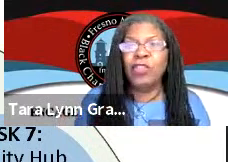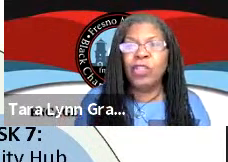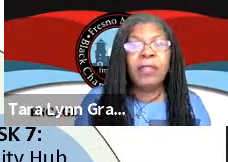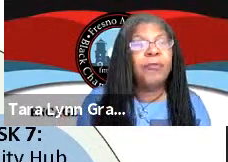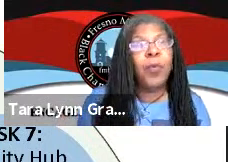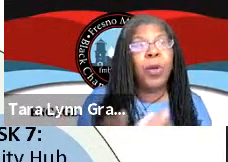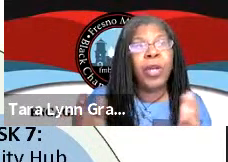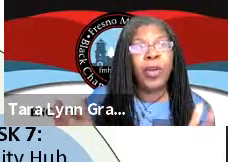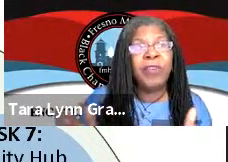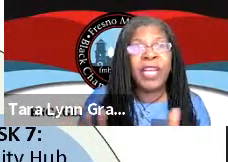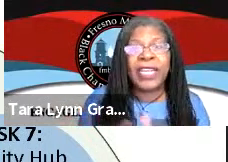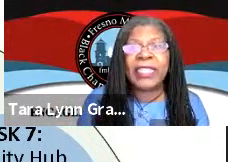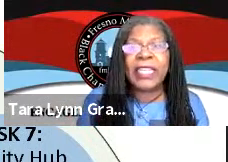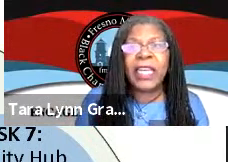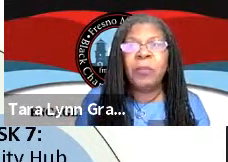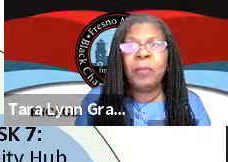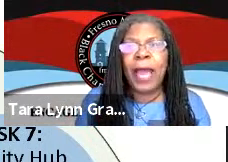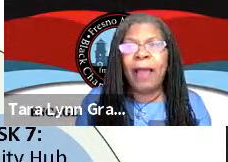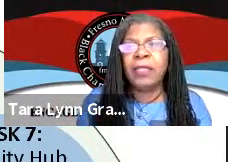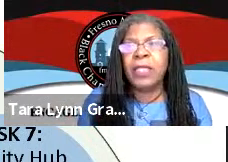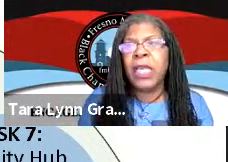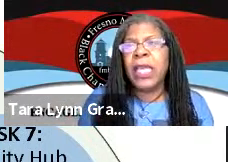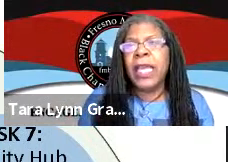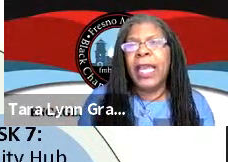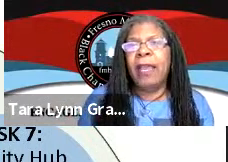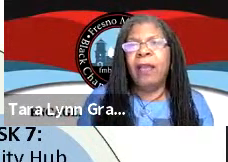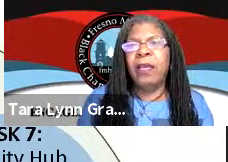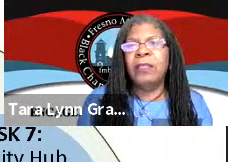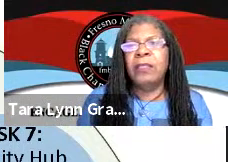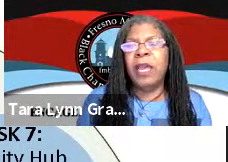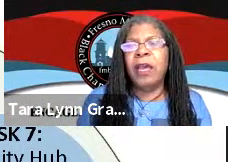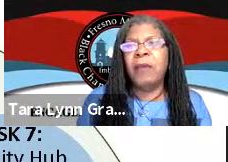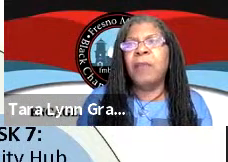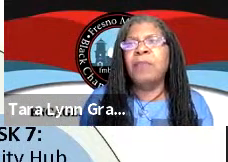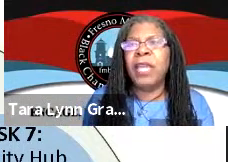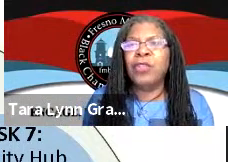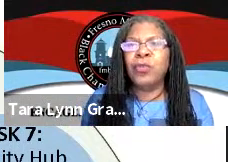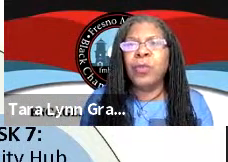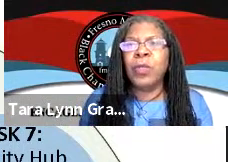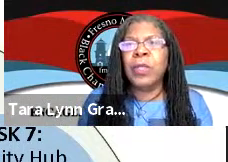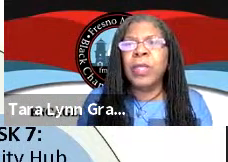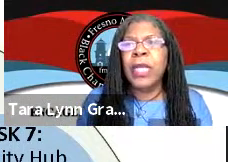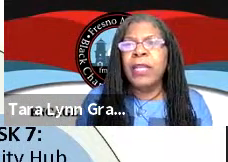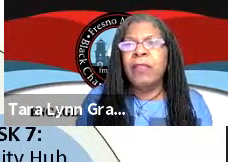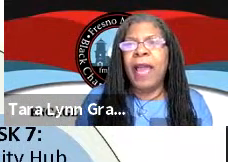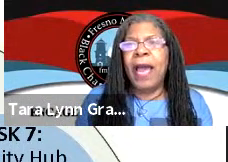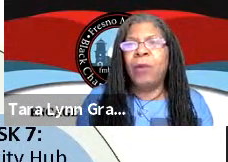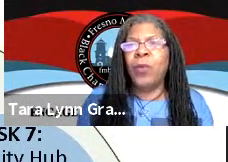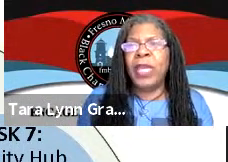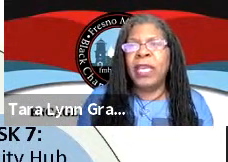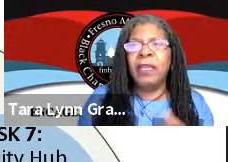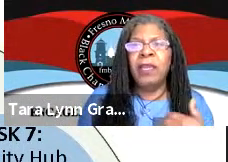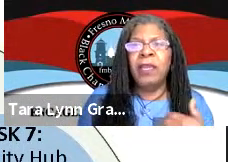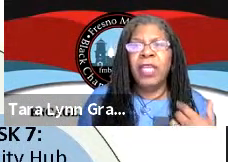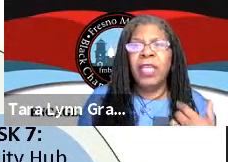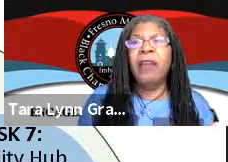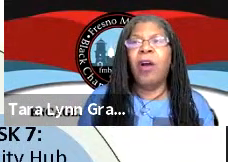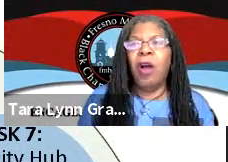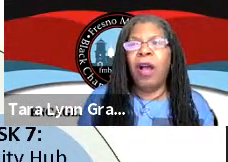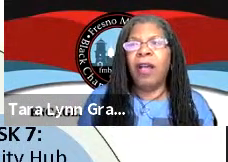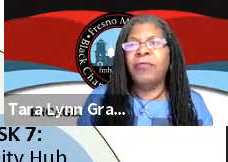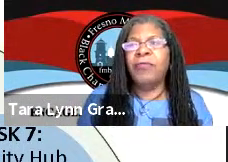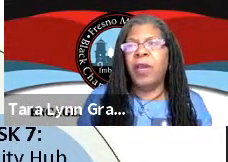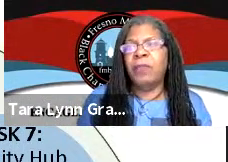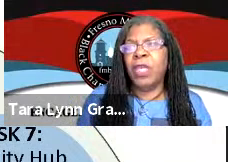planned project for COVID-19 impacts and make sure that we